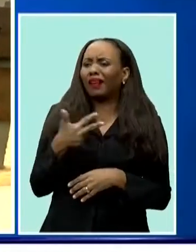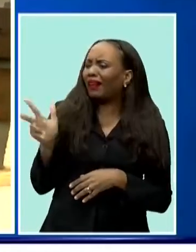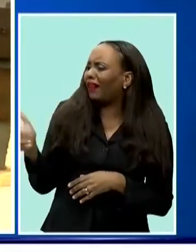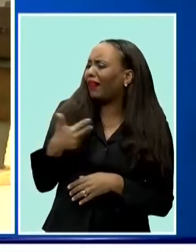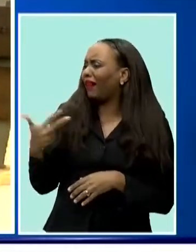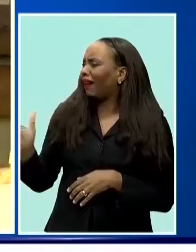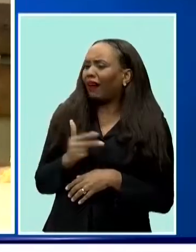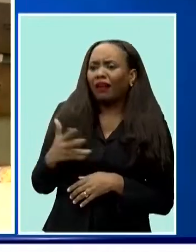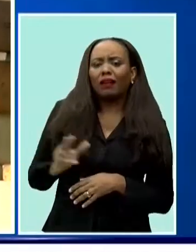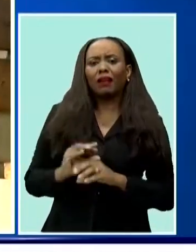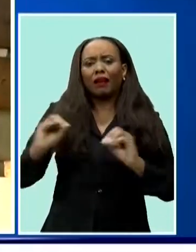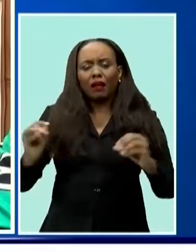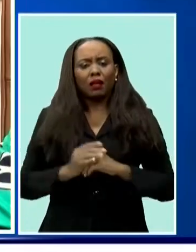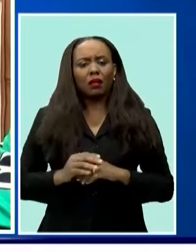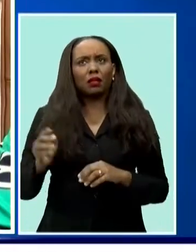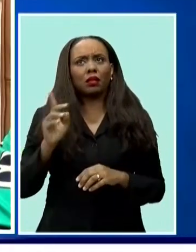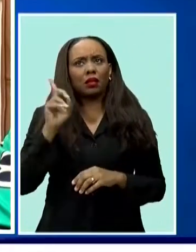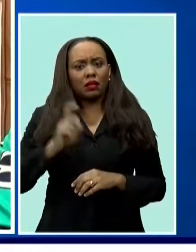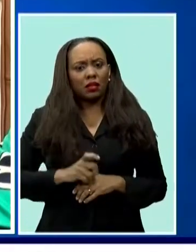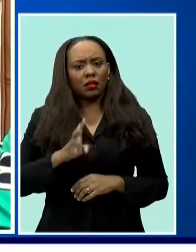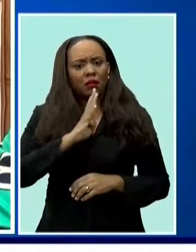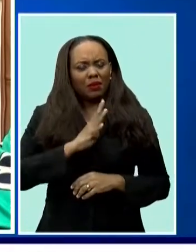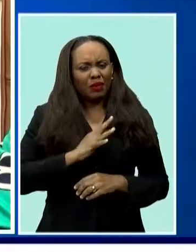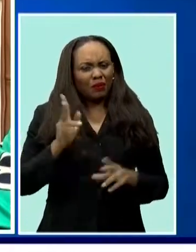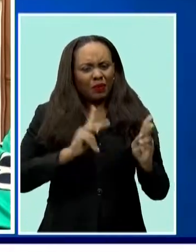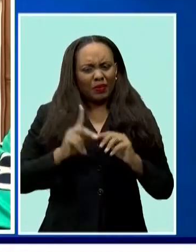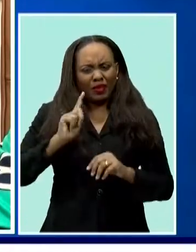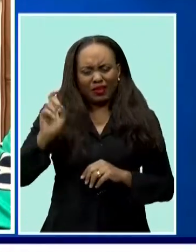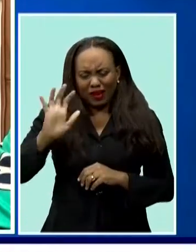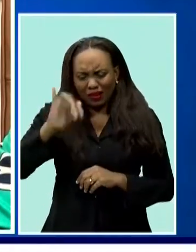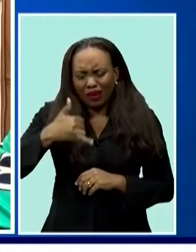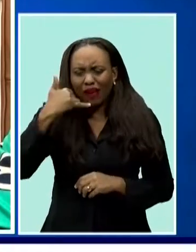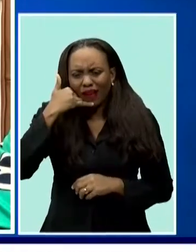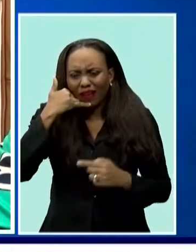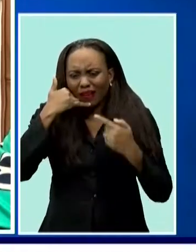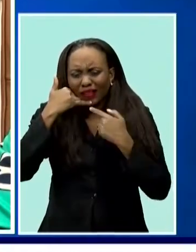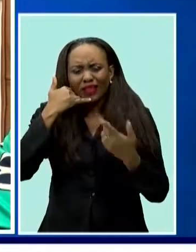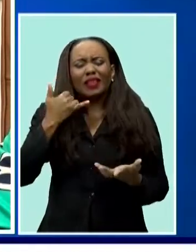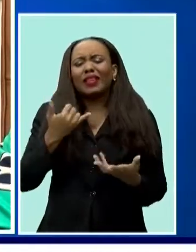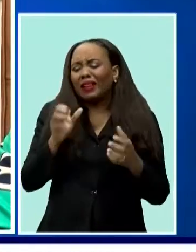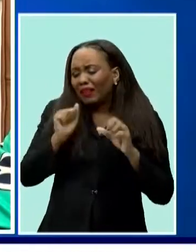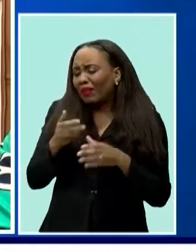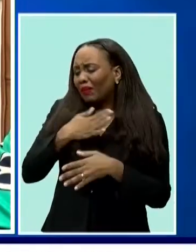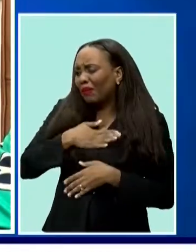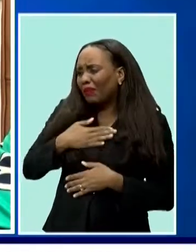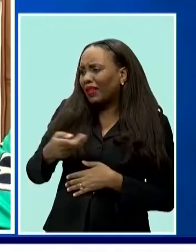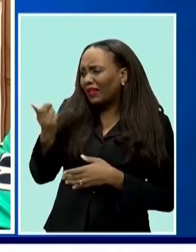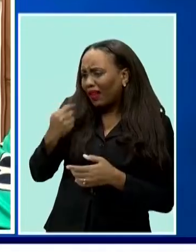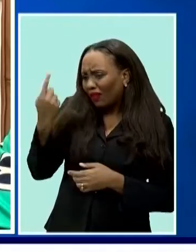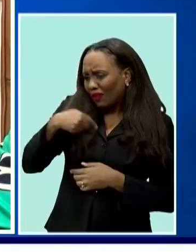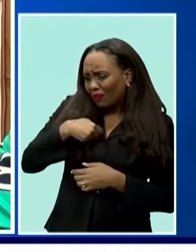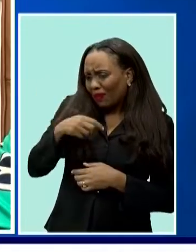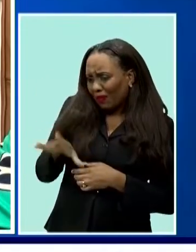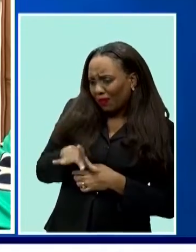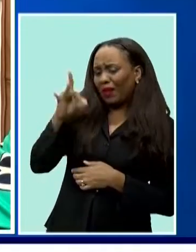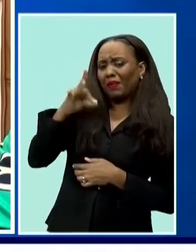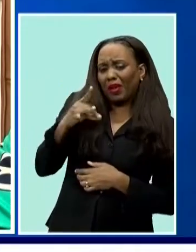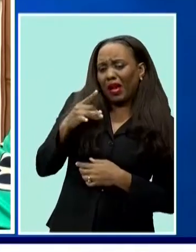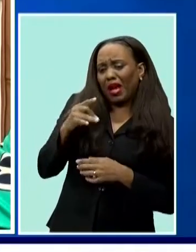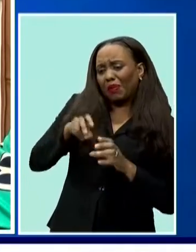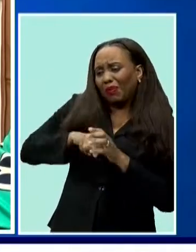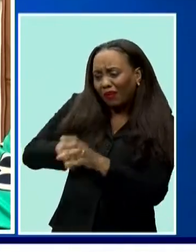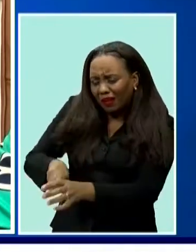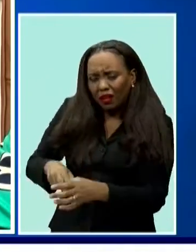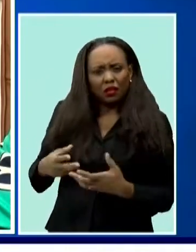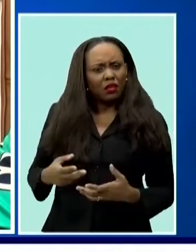to people and give people the chance to be able to pick up the phone and beg somebody to come for them, or go across the road to the ZR, or to plan out